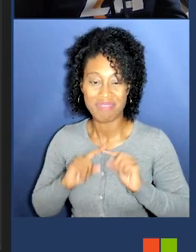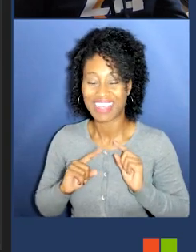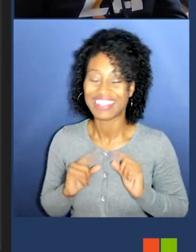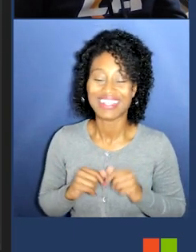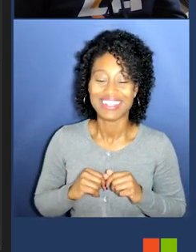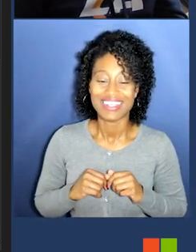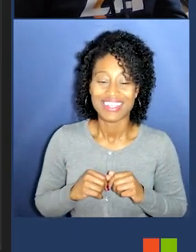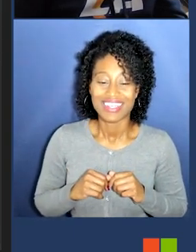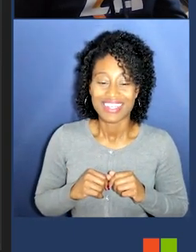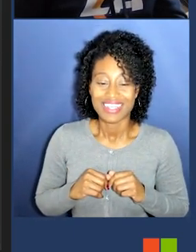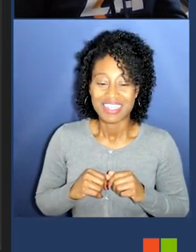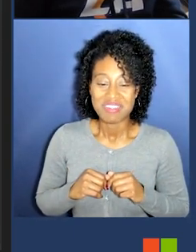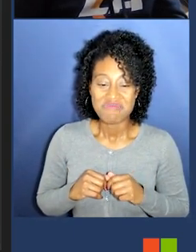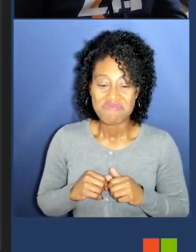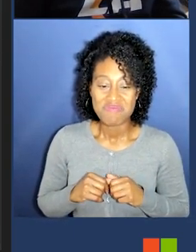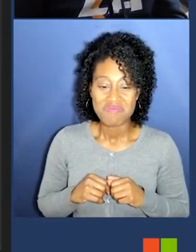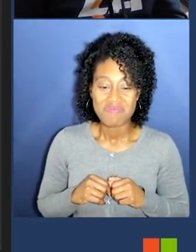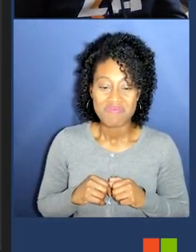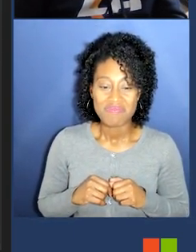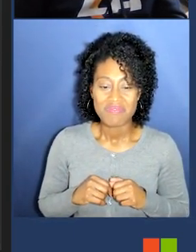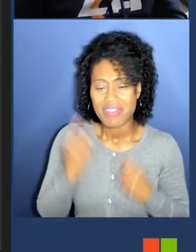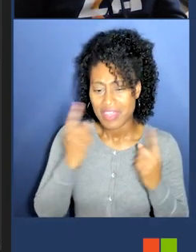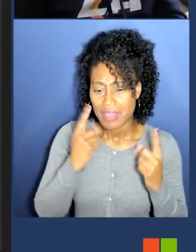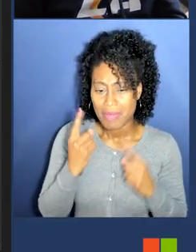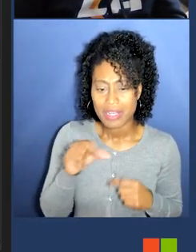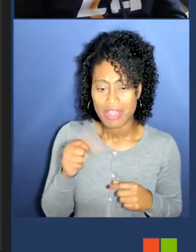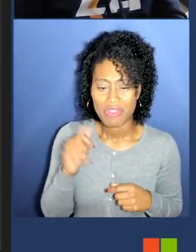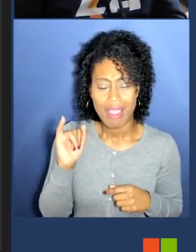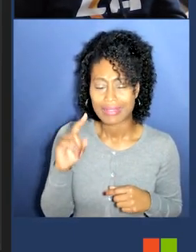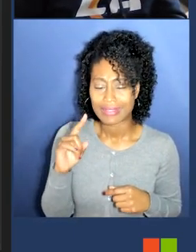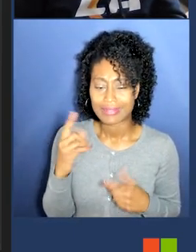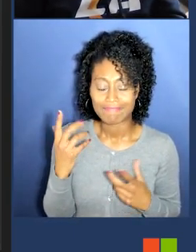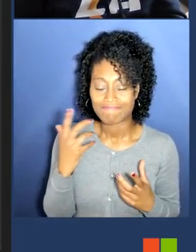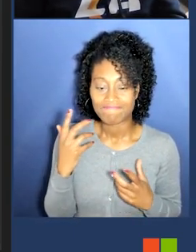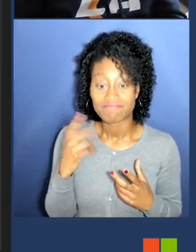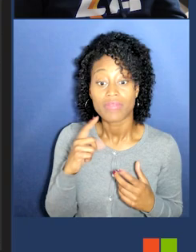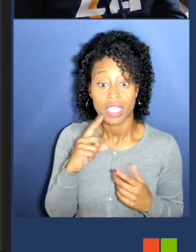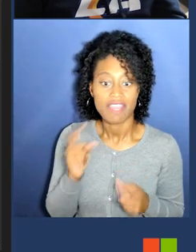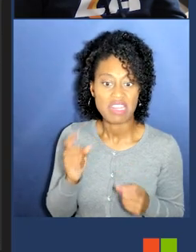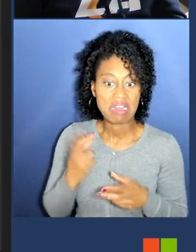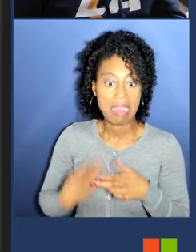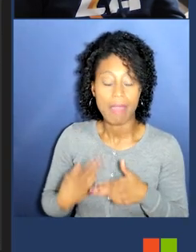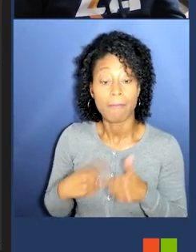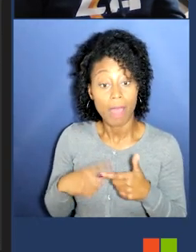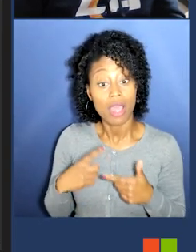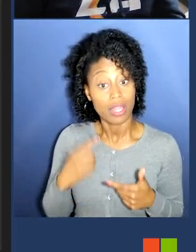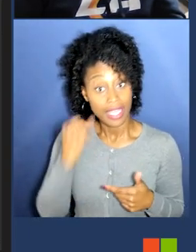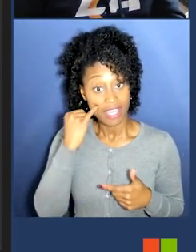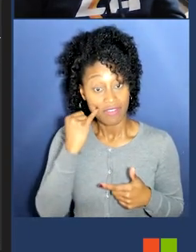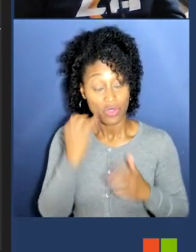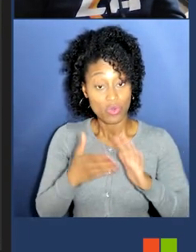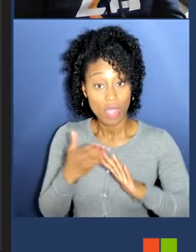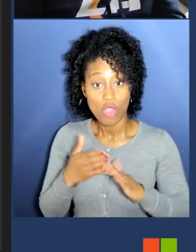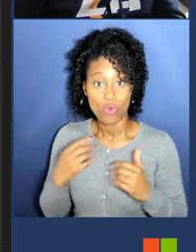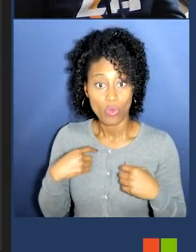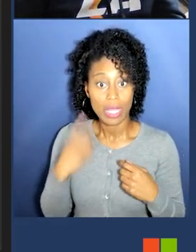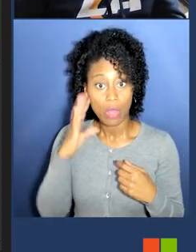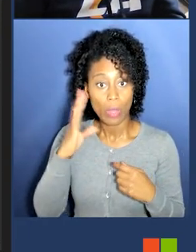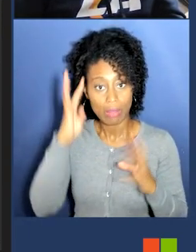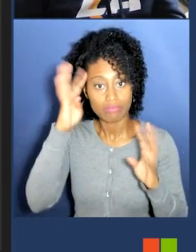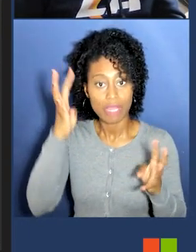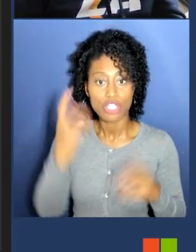Let's take another queue, give it another name. So this will actually, if you deploy it, will create two functions,